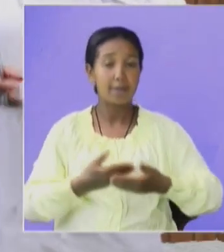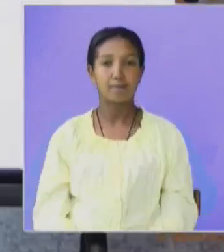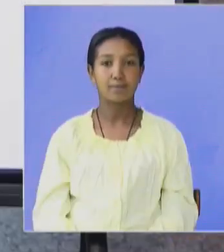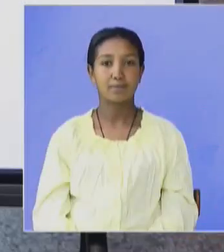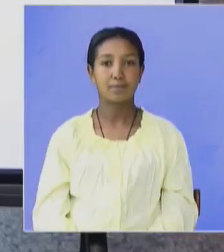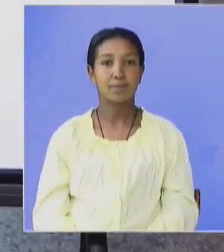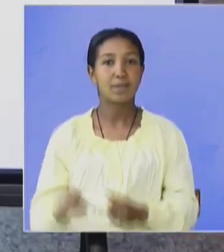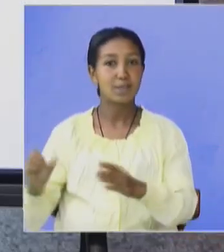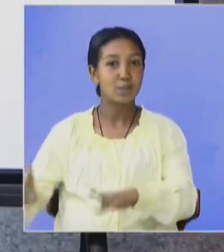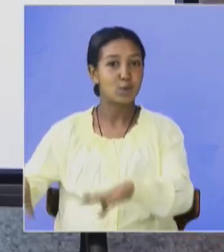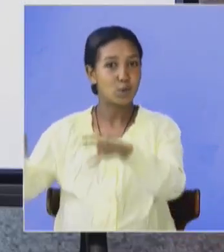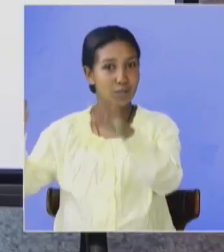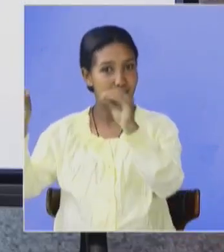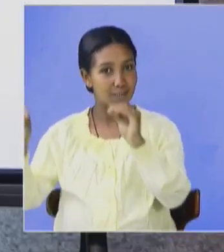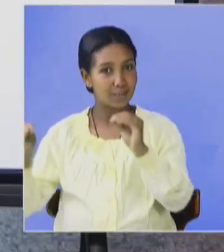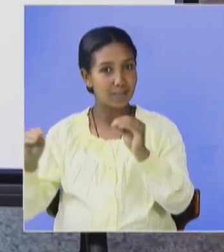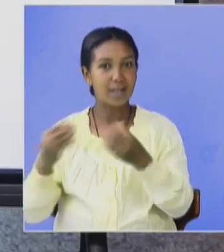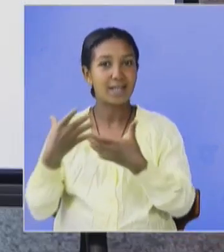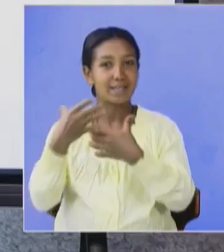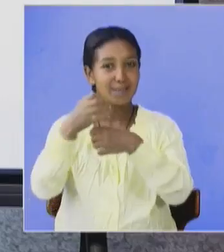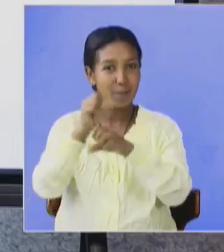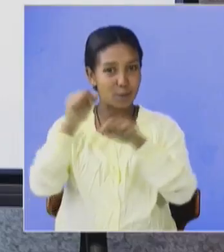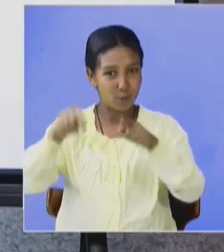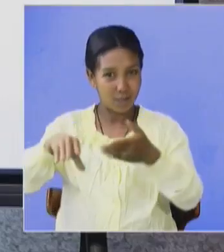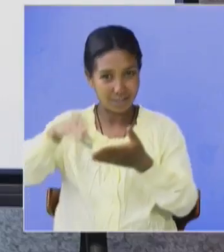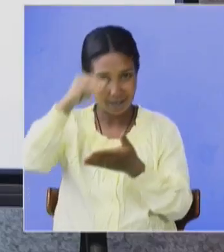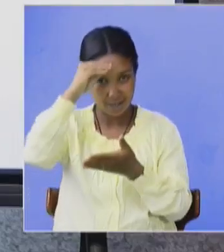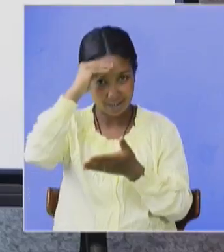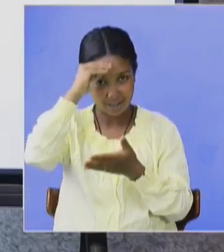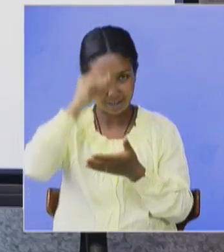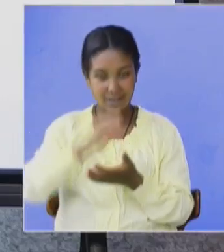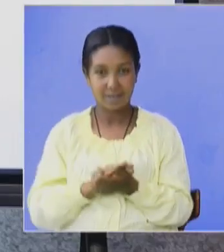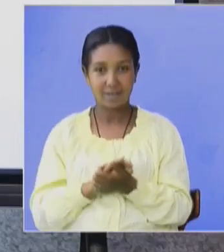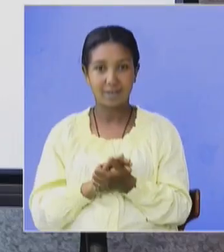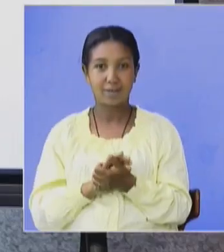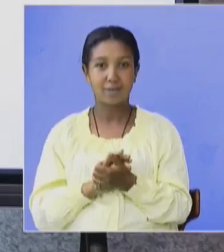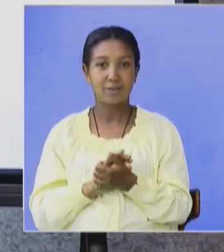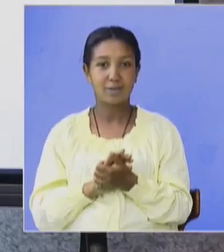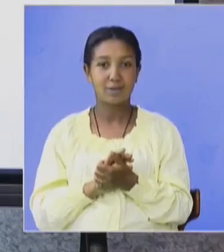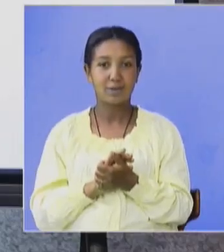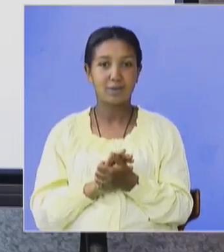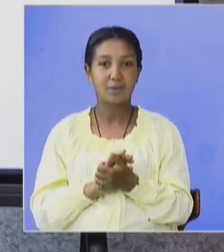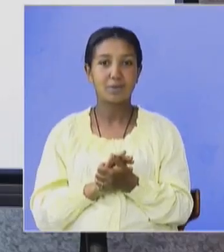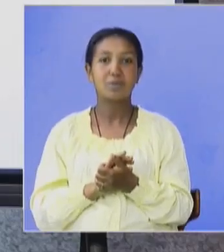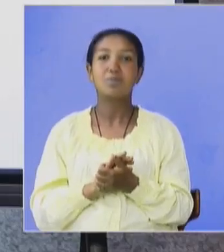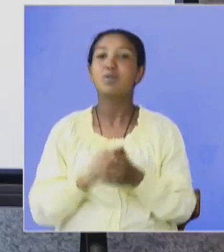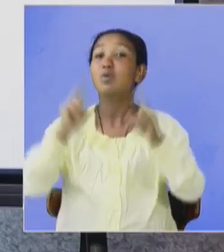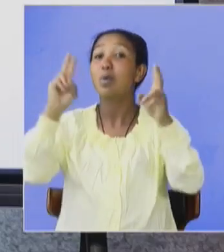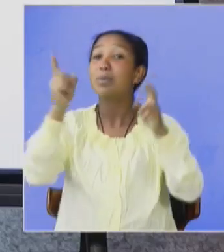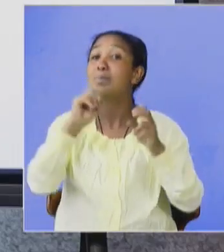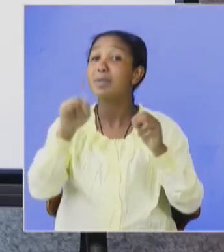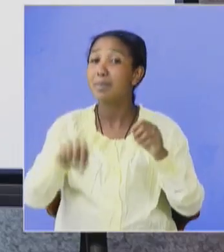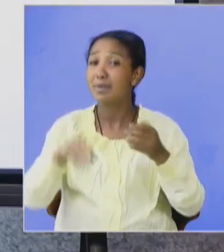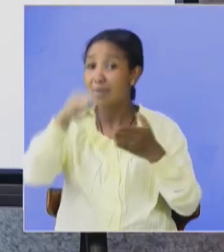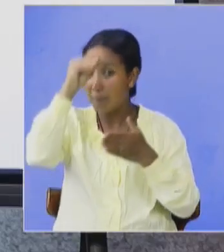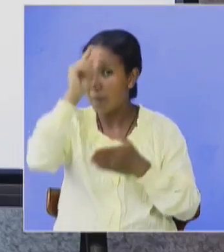loudly. Students, let us summarize today's lesson. What was the topic,